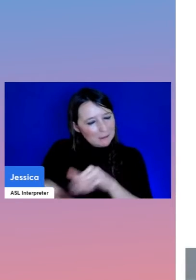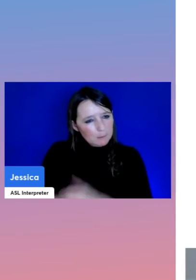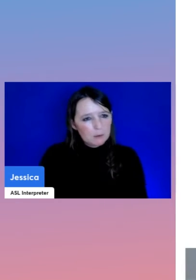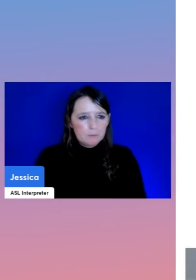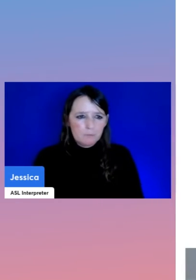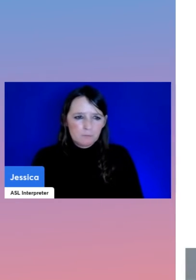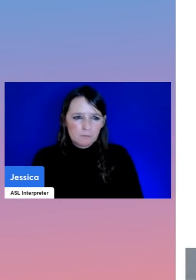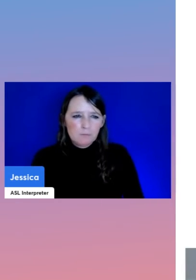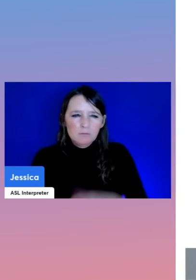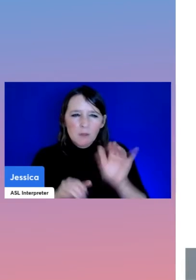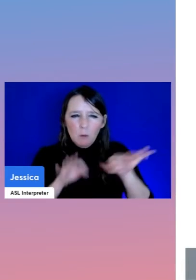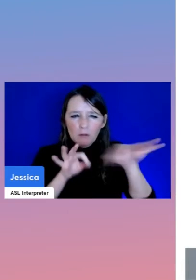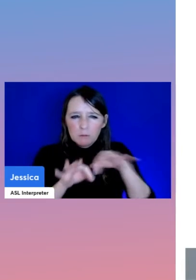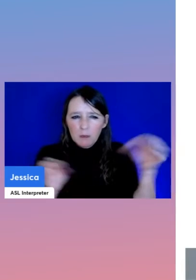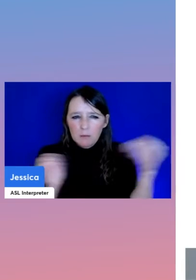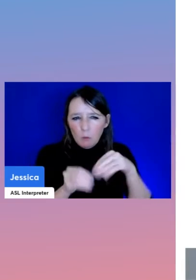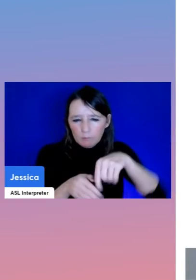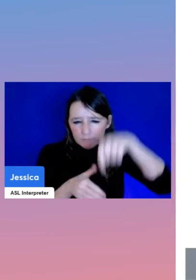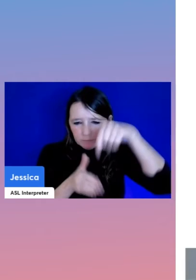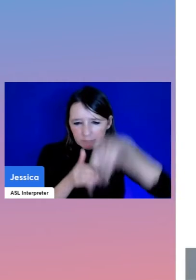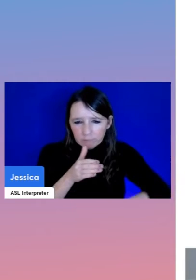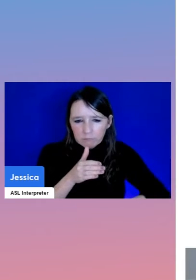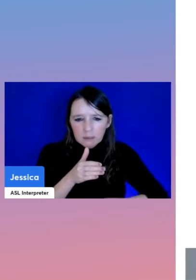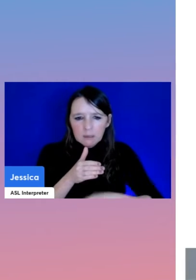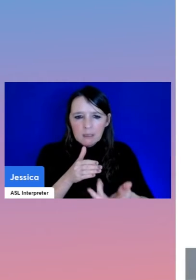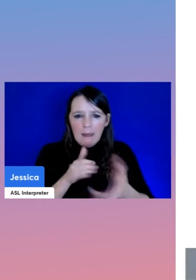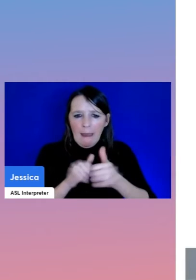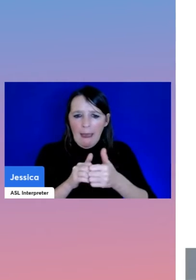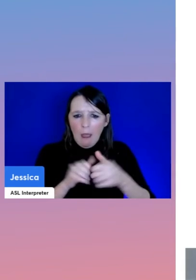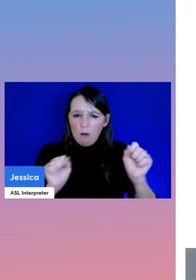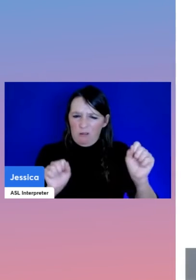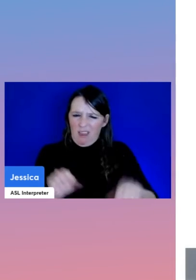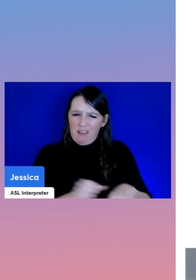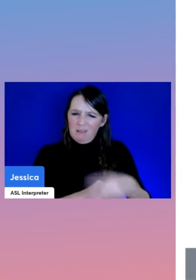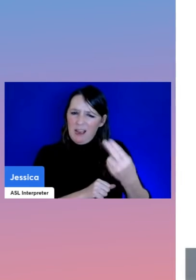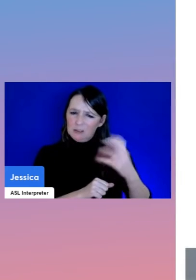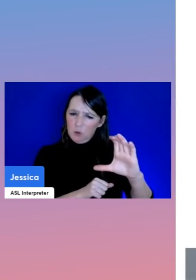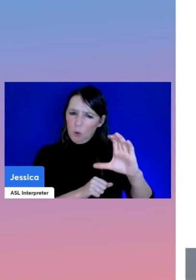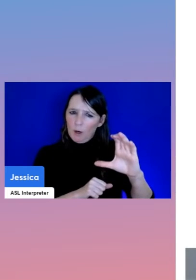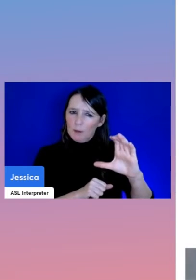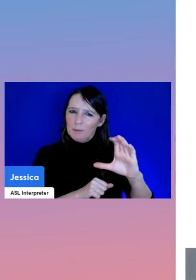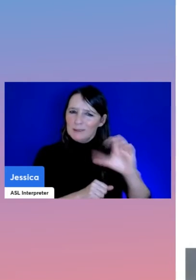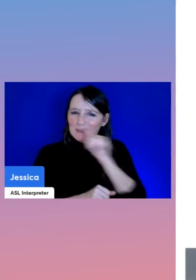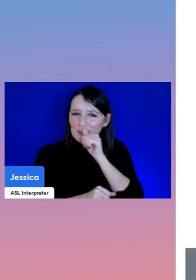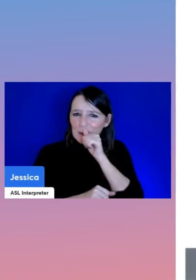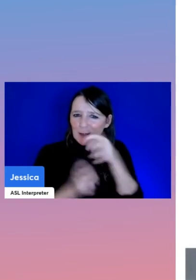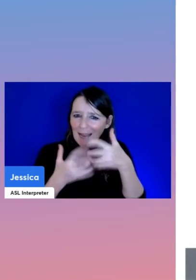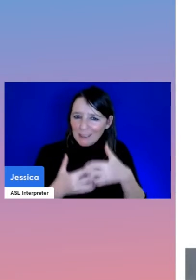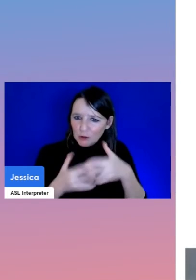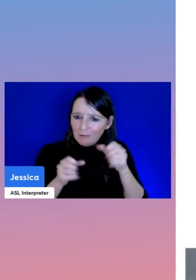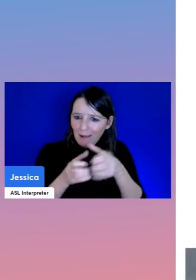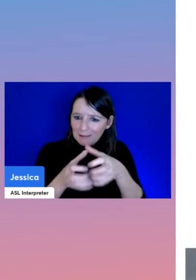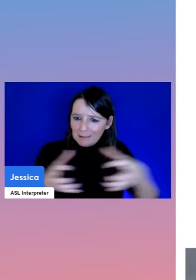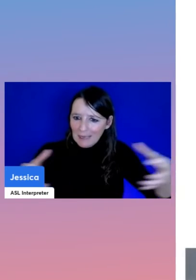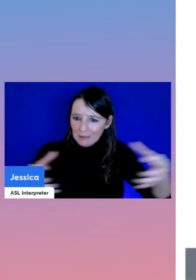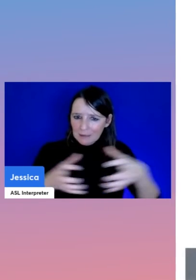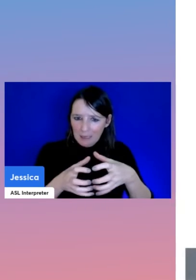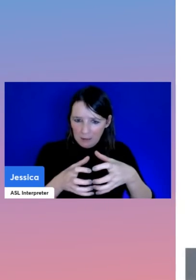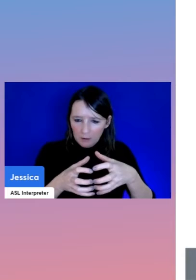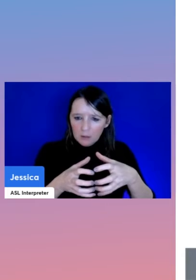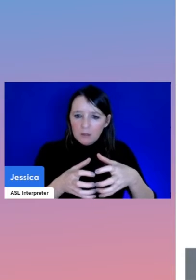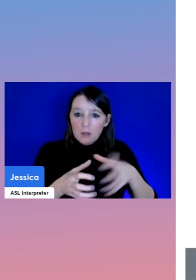these. About centralization and scalability, well, one of the primary benefits of using the Transit Secrets